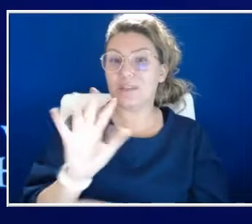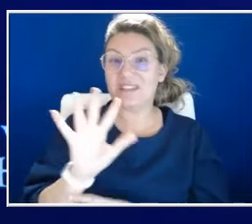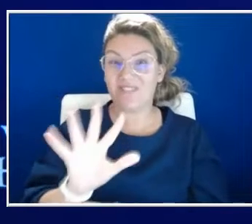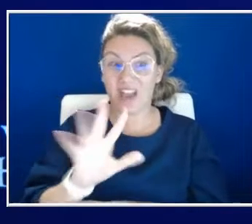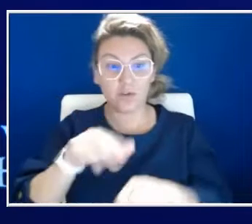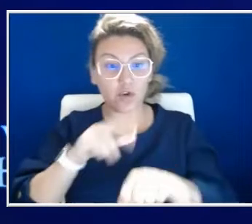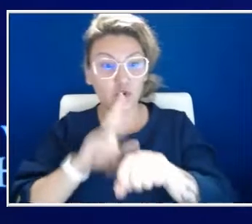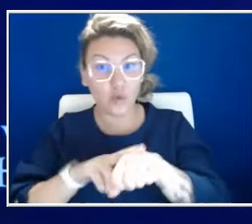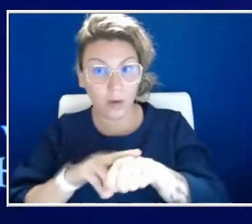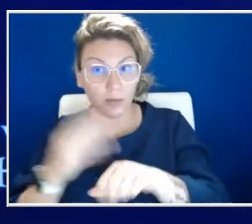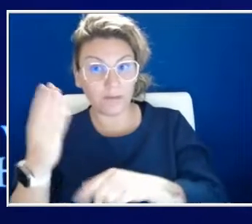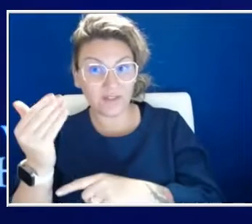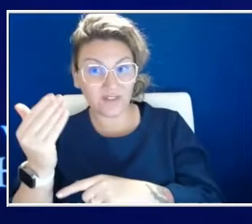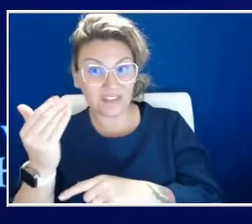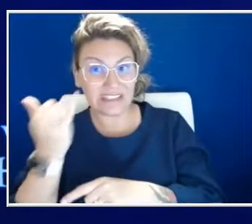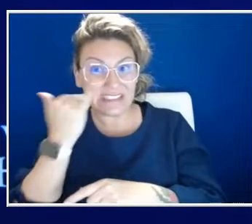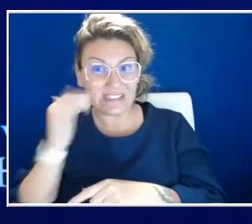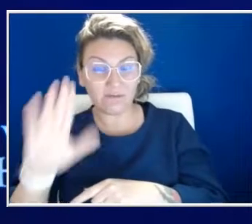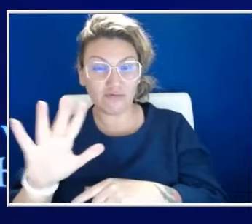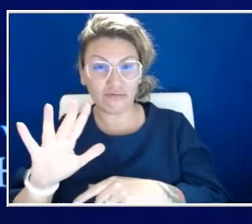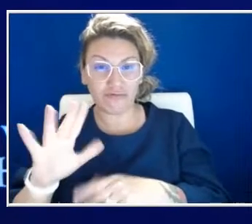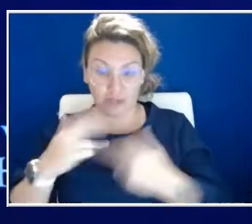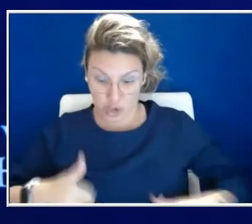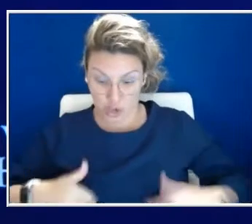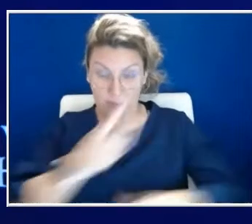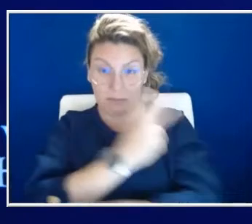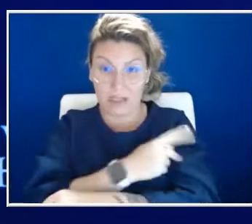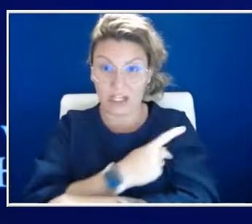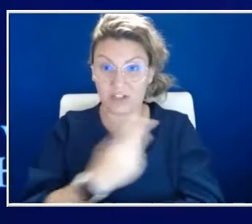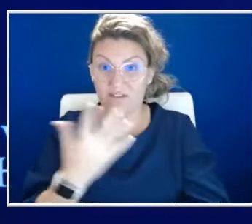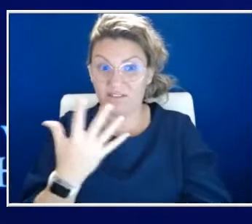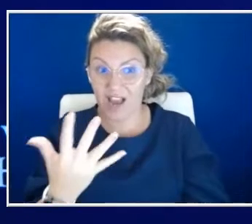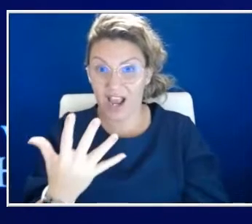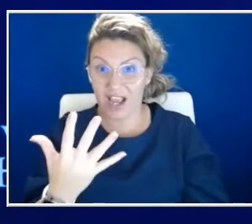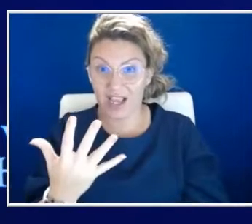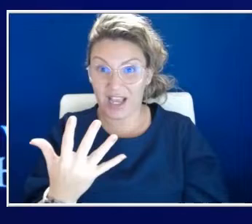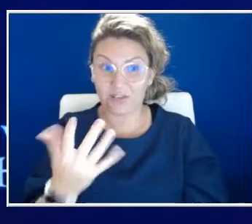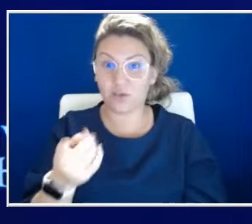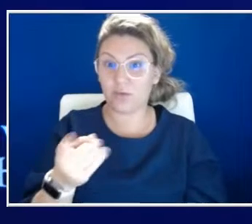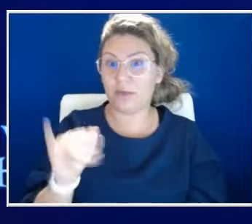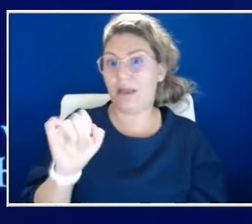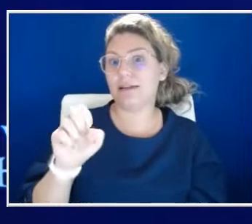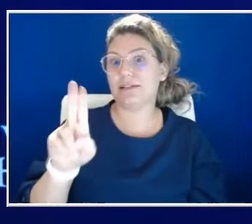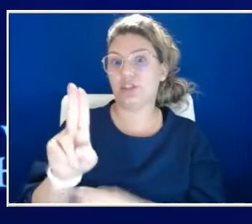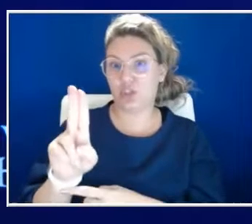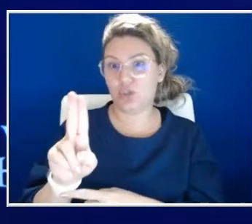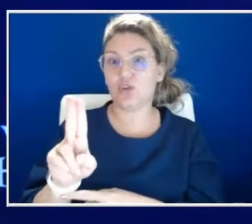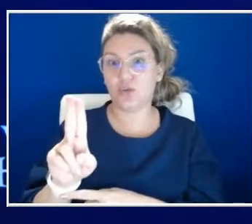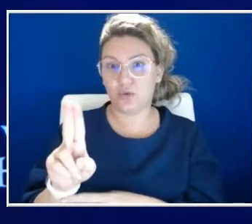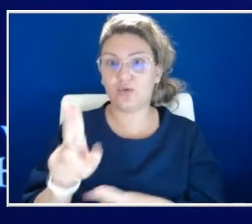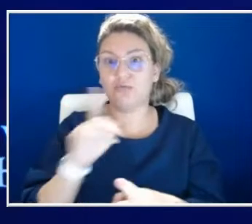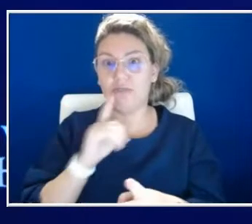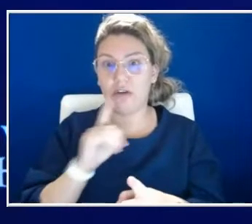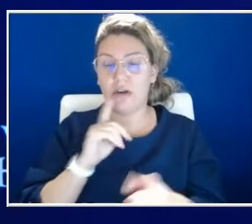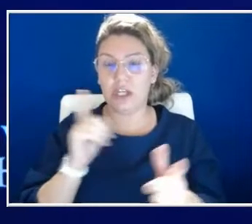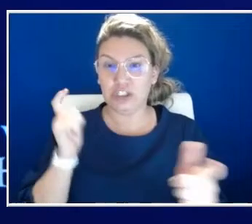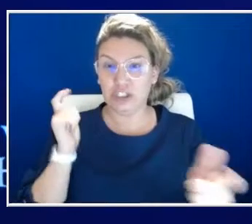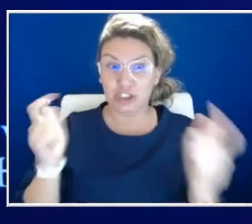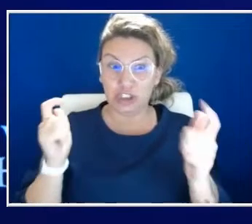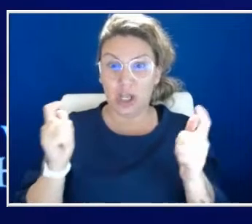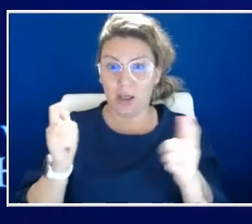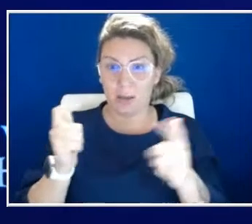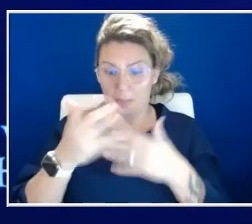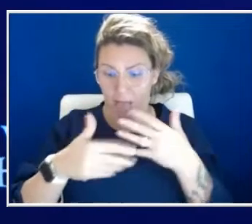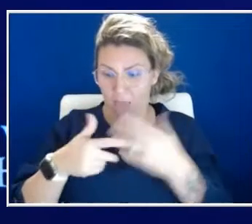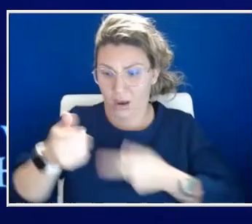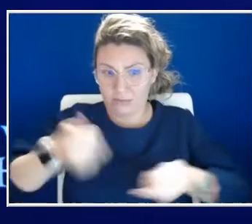human patient, if your hemoglobin was 5, we would have you in the intensive care unit massively transfusing you. So that just tells you the sort